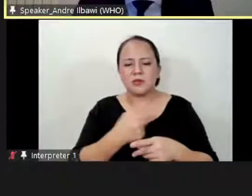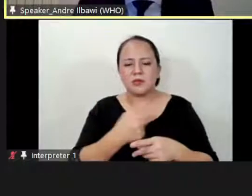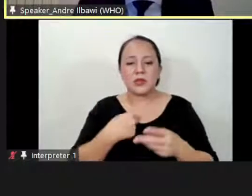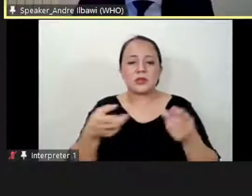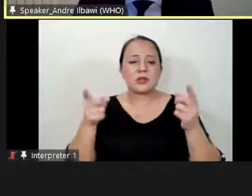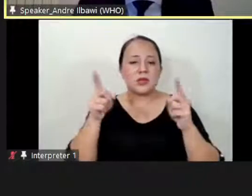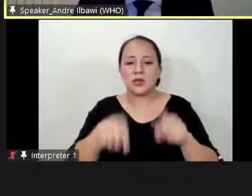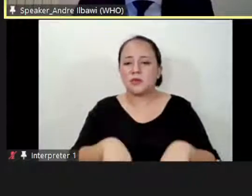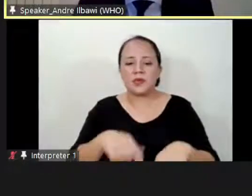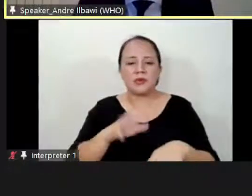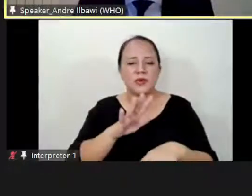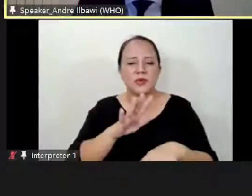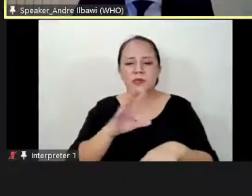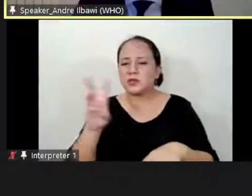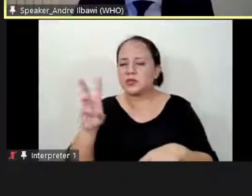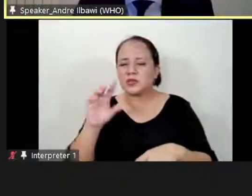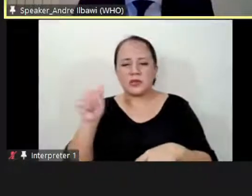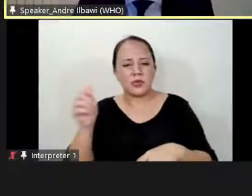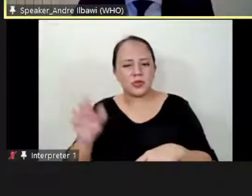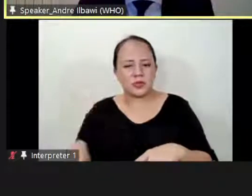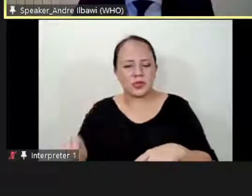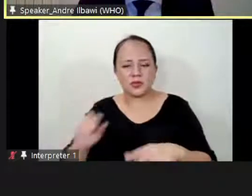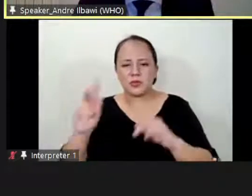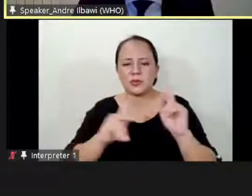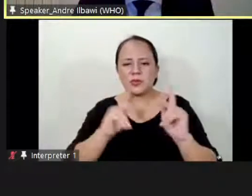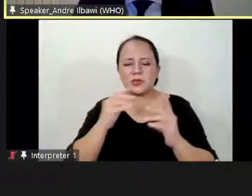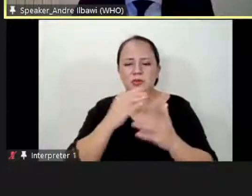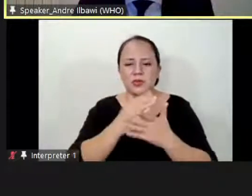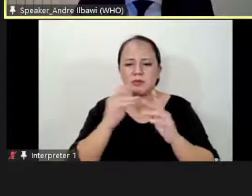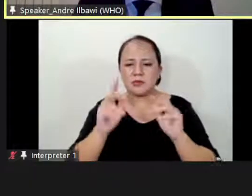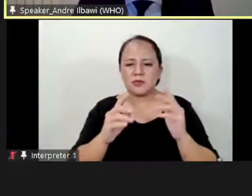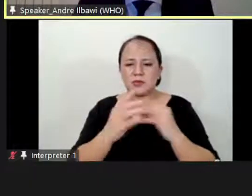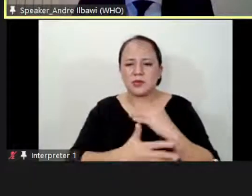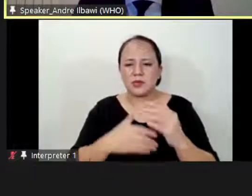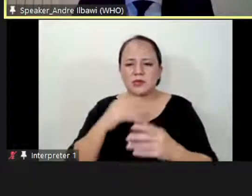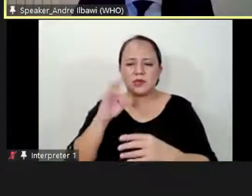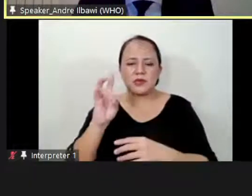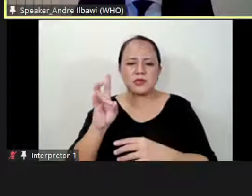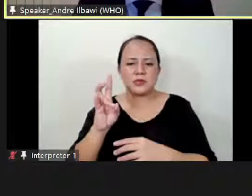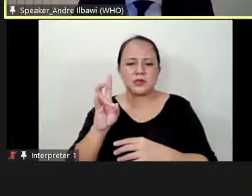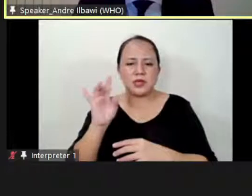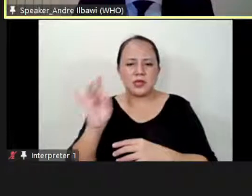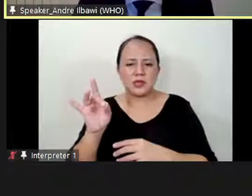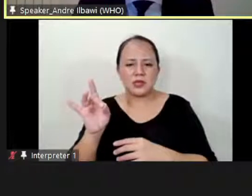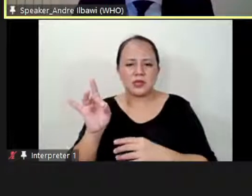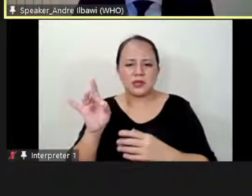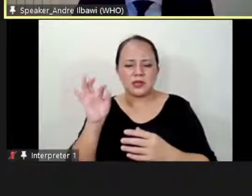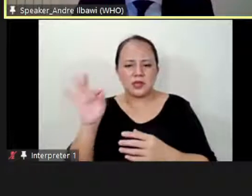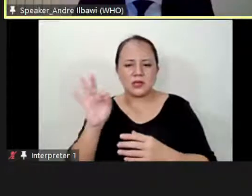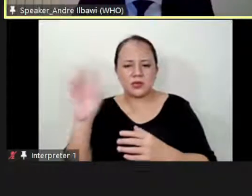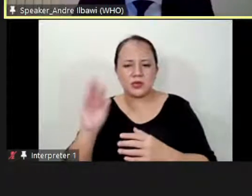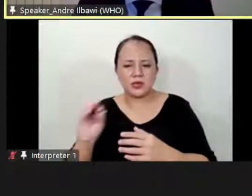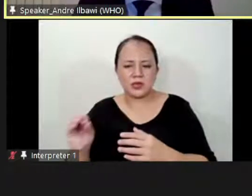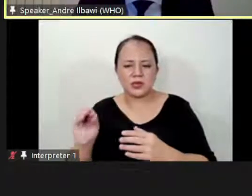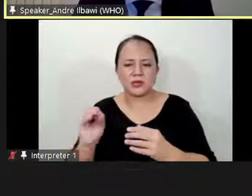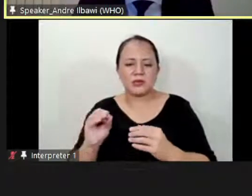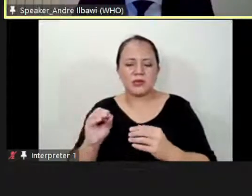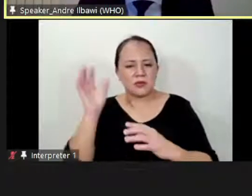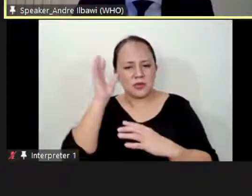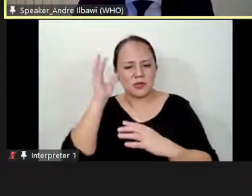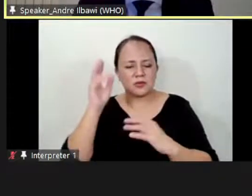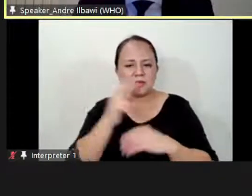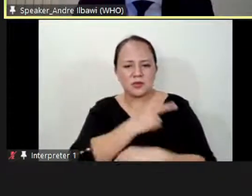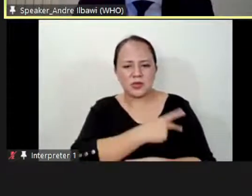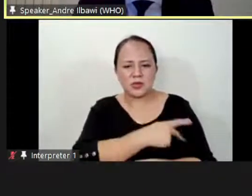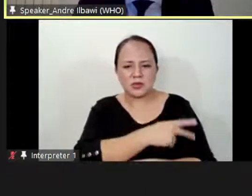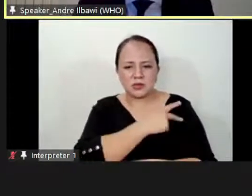just 5, 6, 10% of people. In some countries, this is happening for 70, 80, 90% of all cancer patients. This